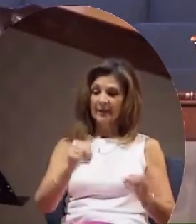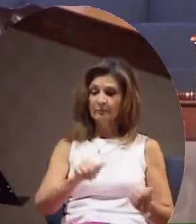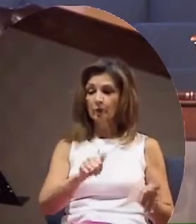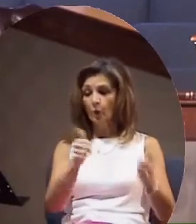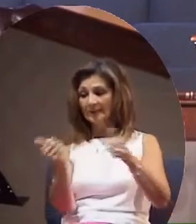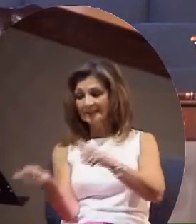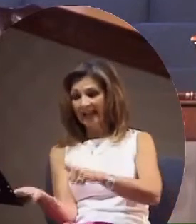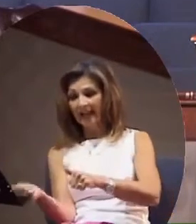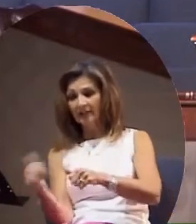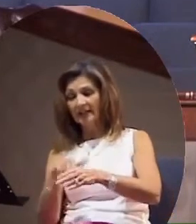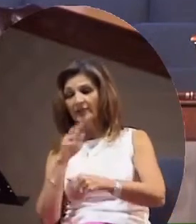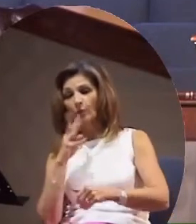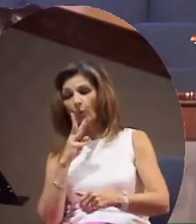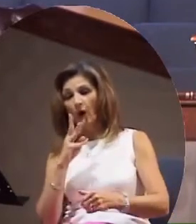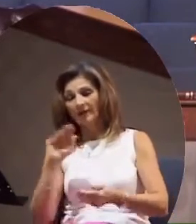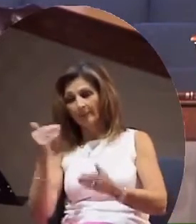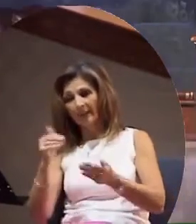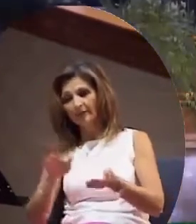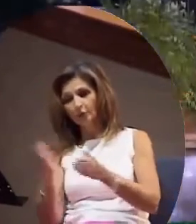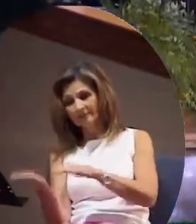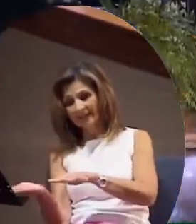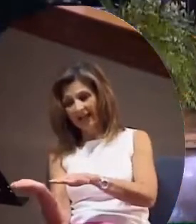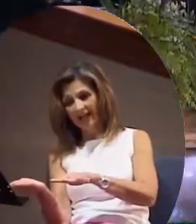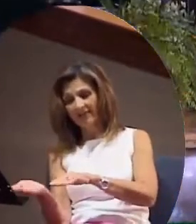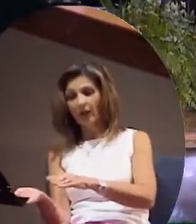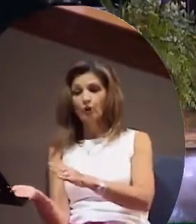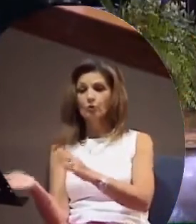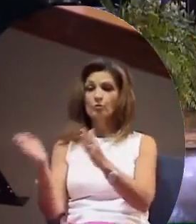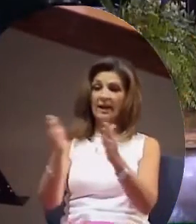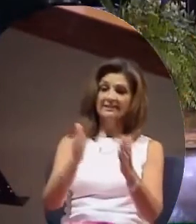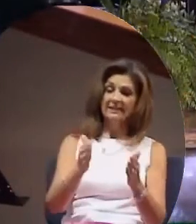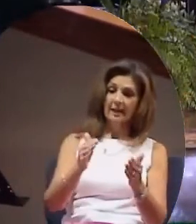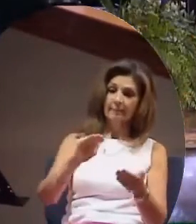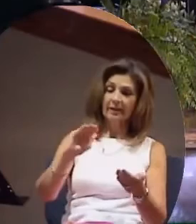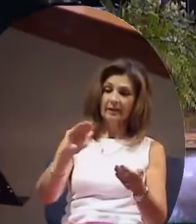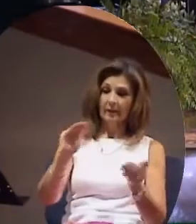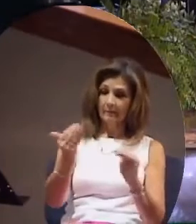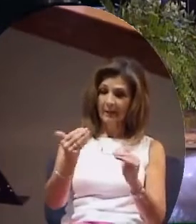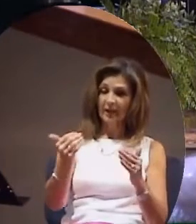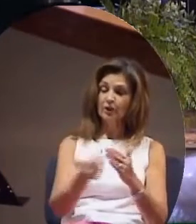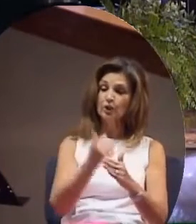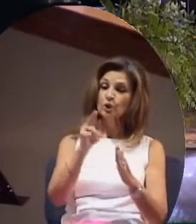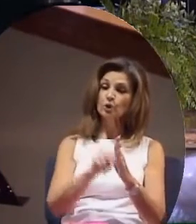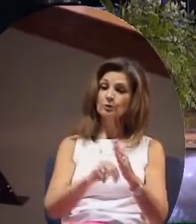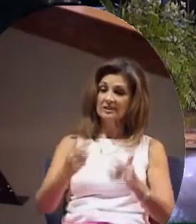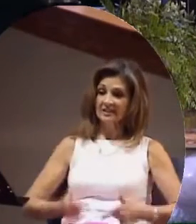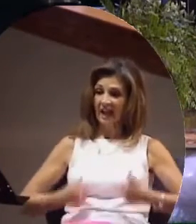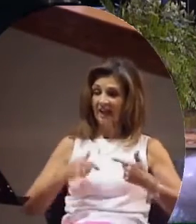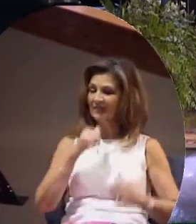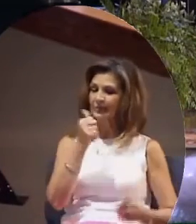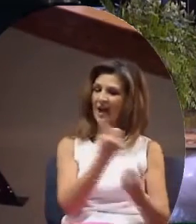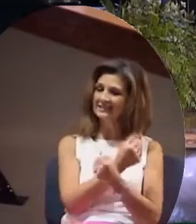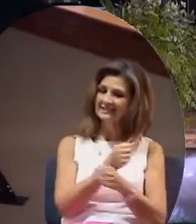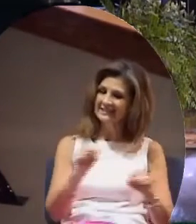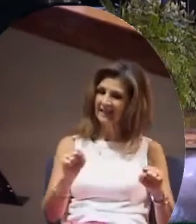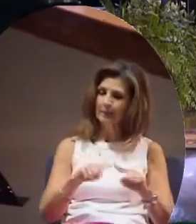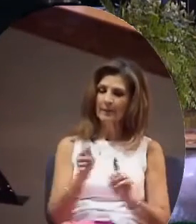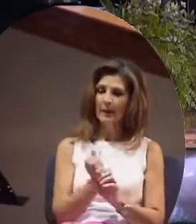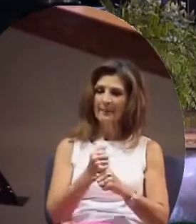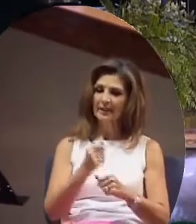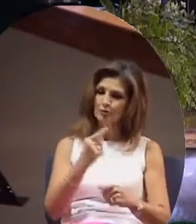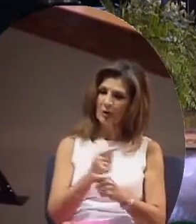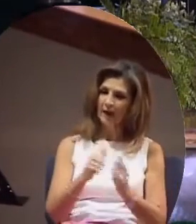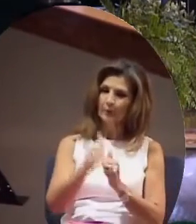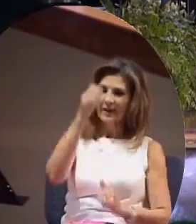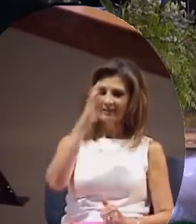back up, being raised in the newness of life. It won't save you. It just makes you right with God when you get saved. It's